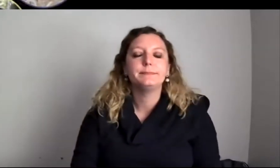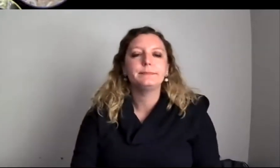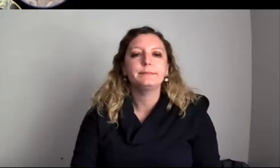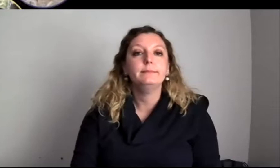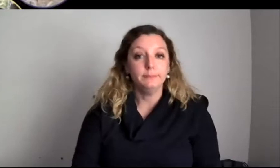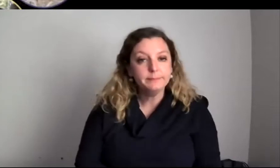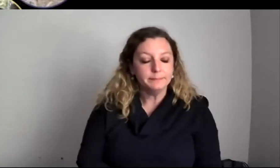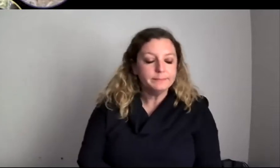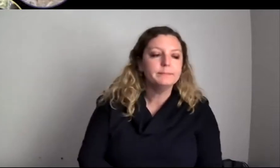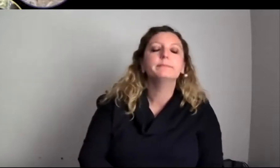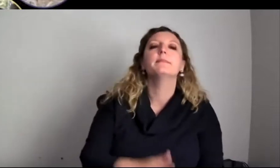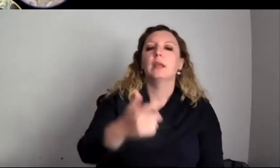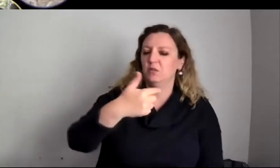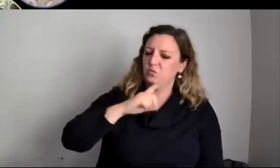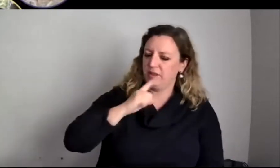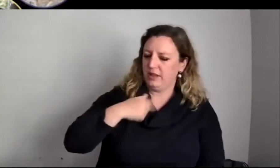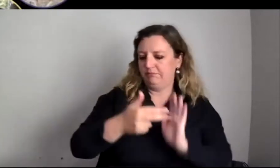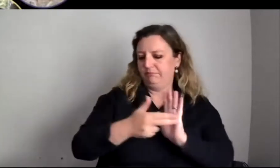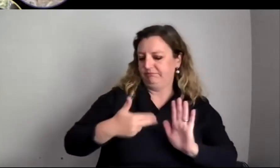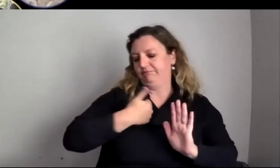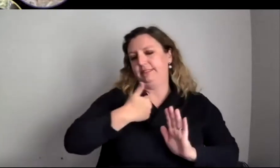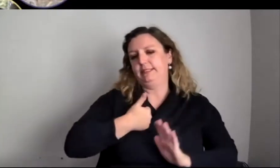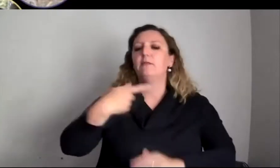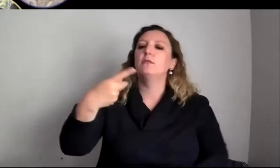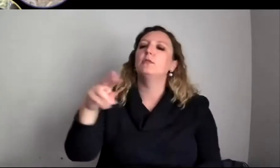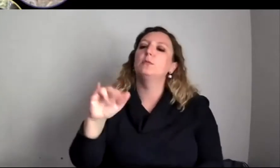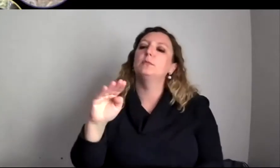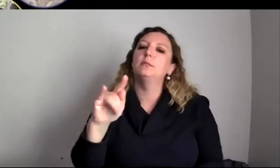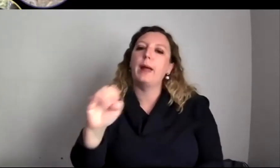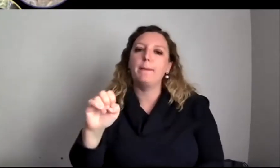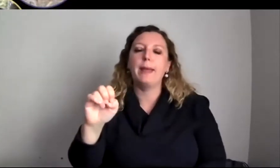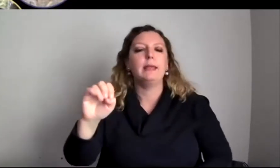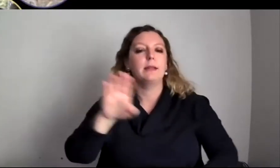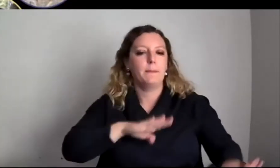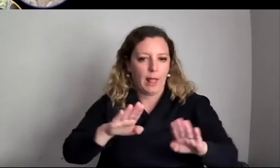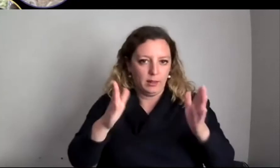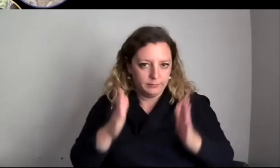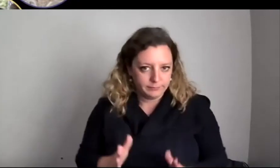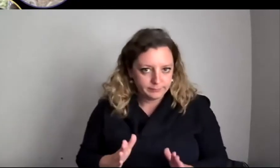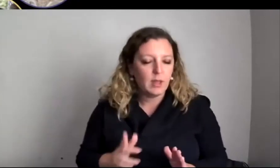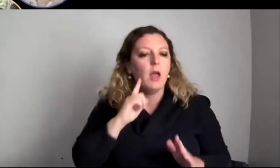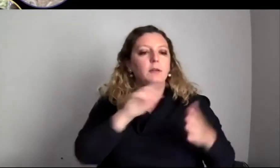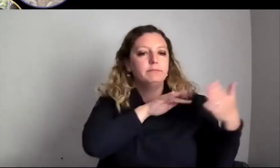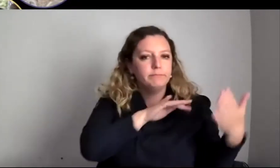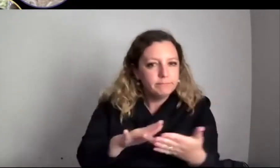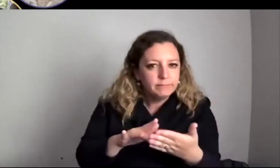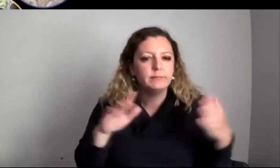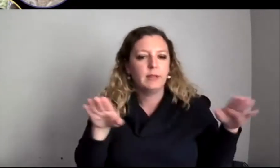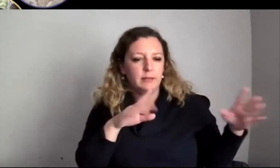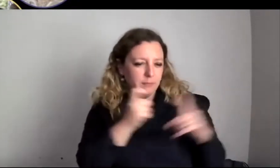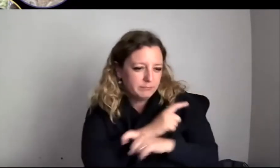So broadly speaking, I consider myself a primate behaviorist with research interests in the evolution and maintenance of complex social